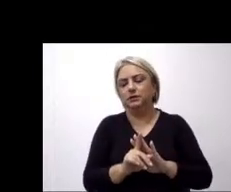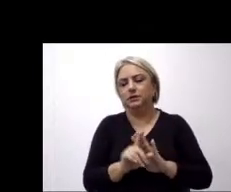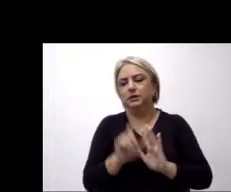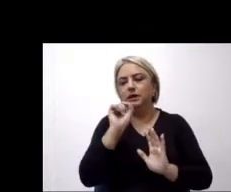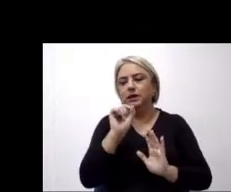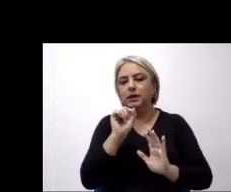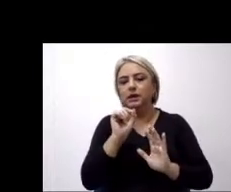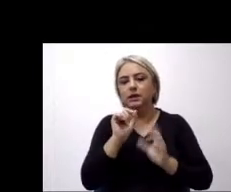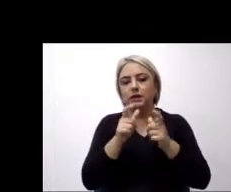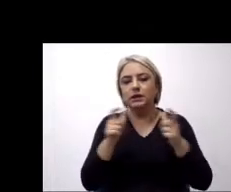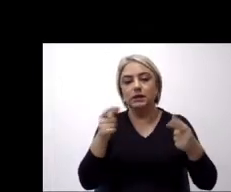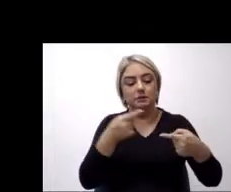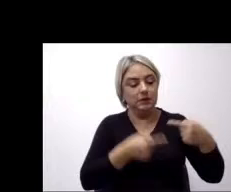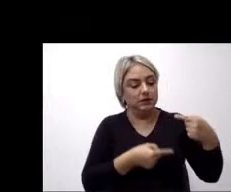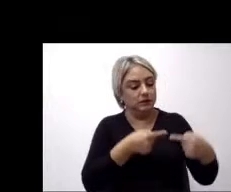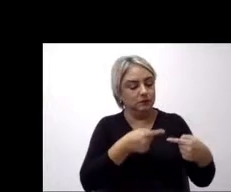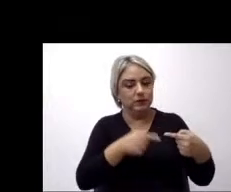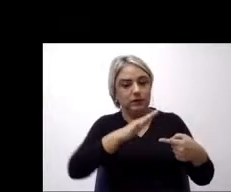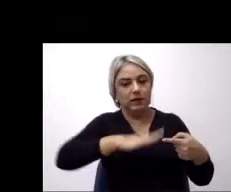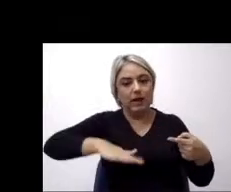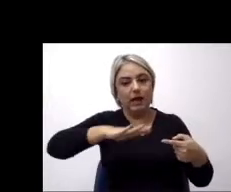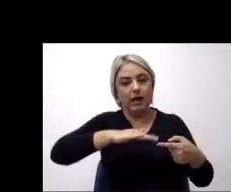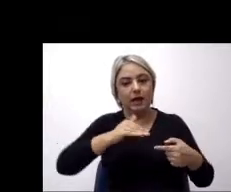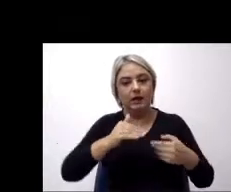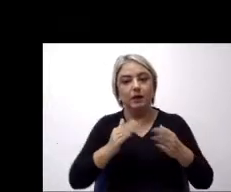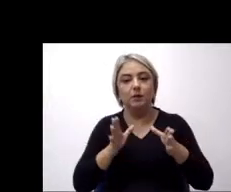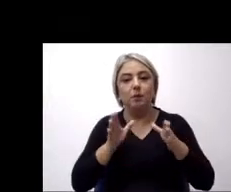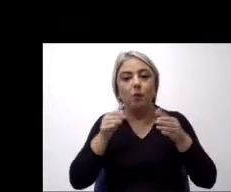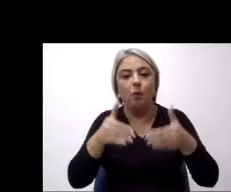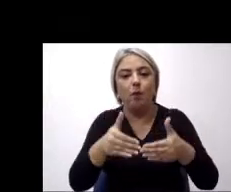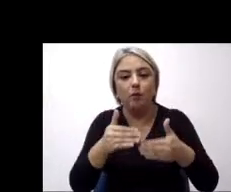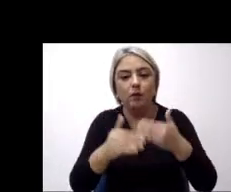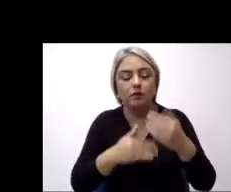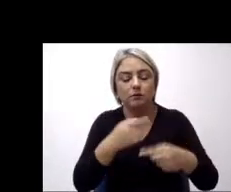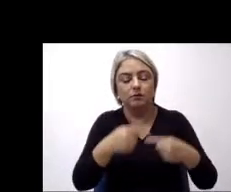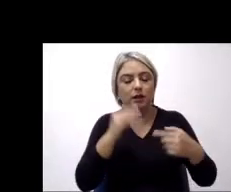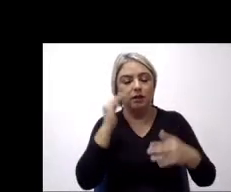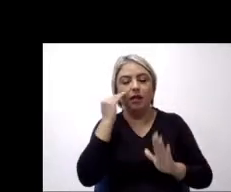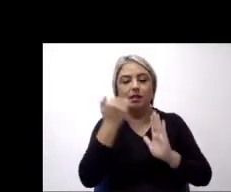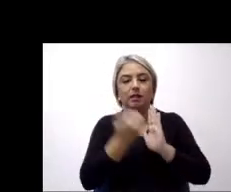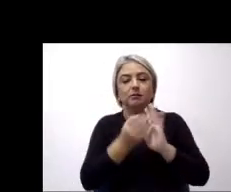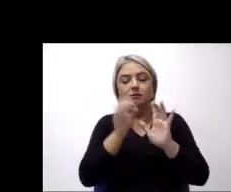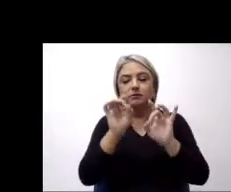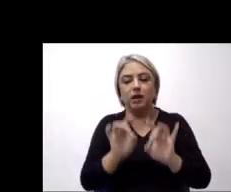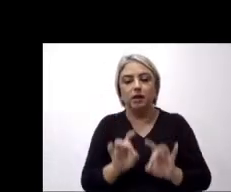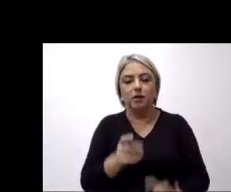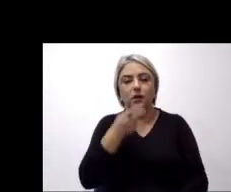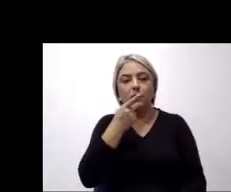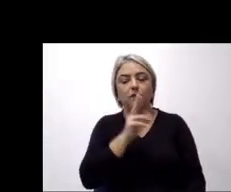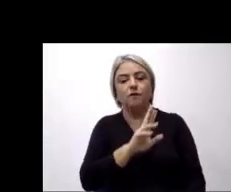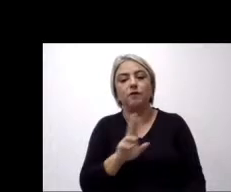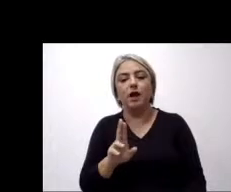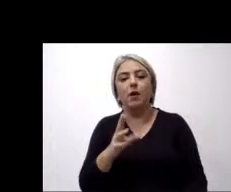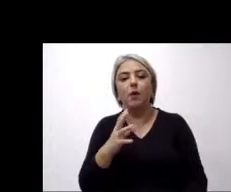policy process to understand specifically what I call the ownership conflict.